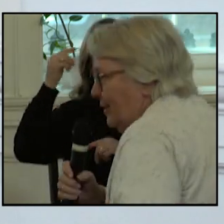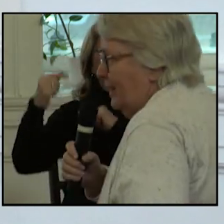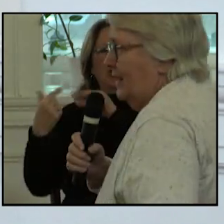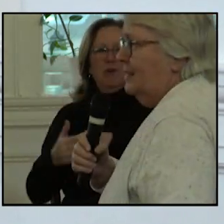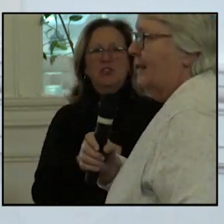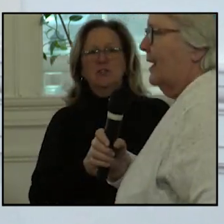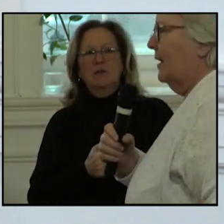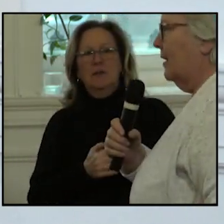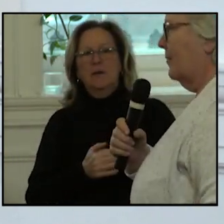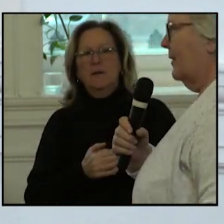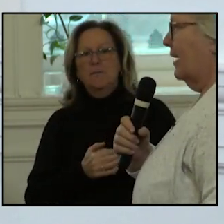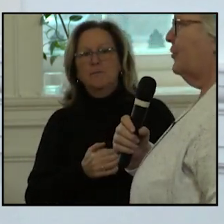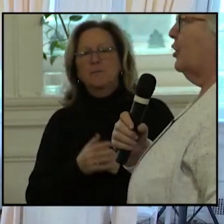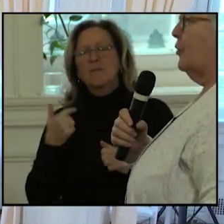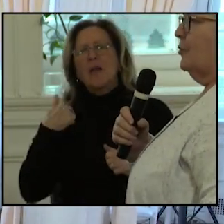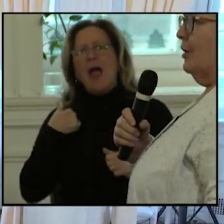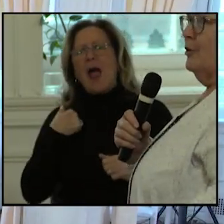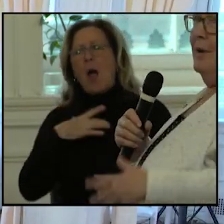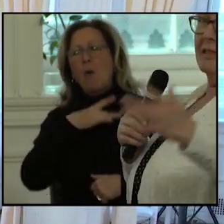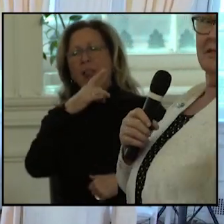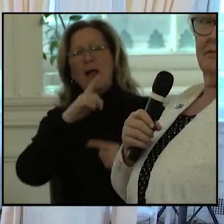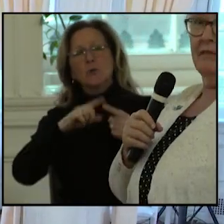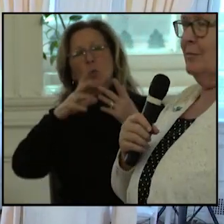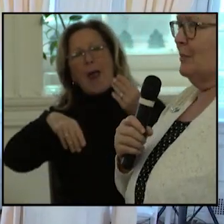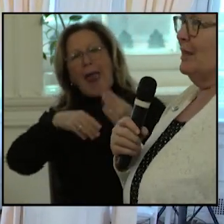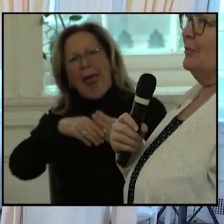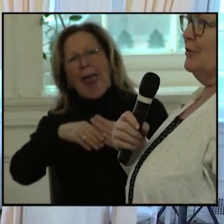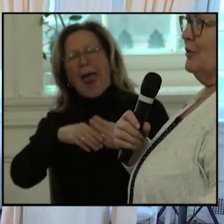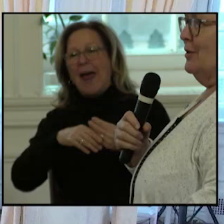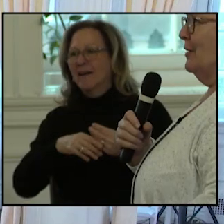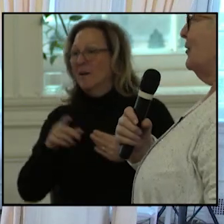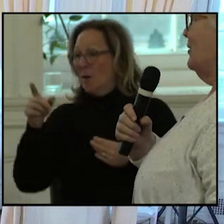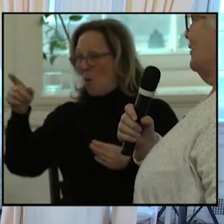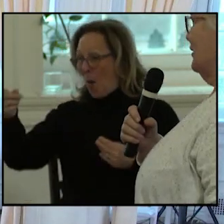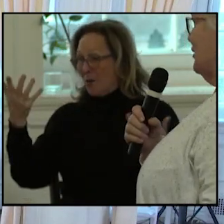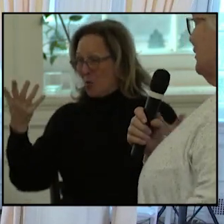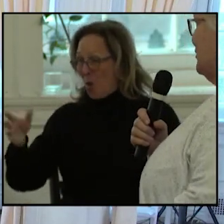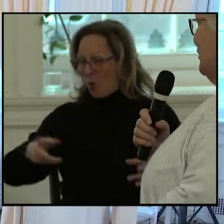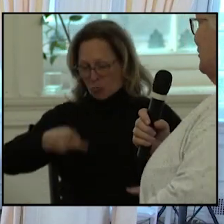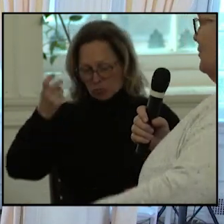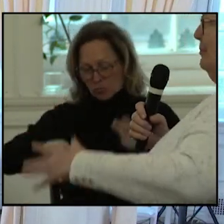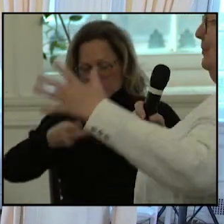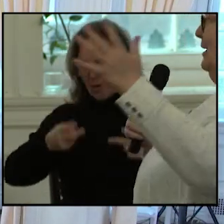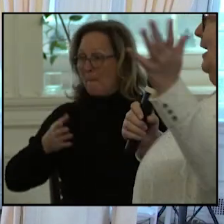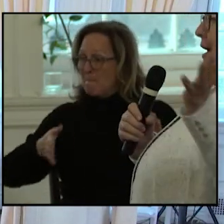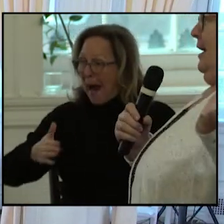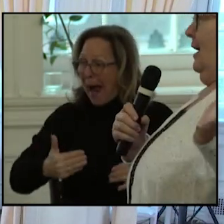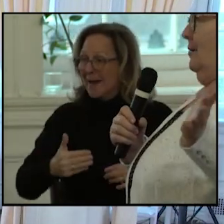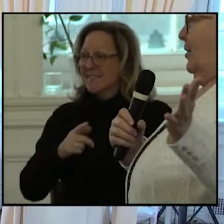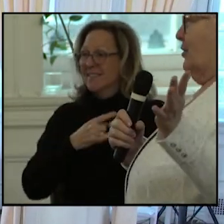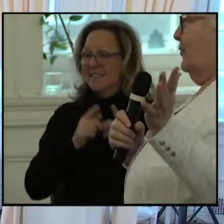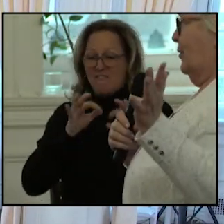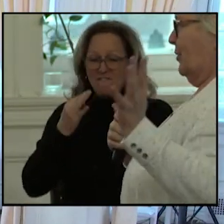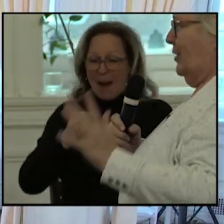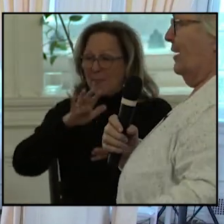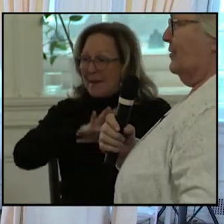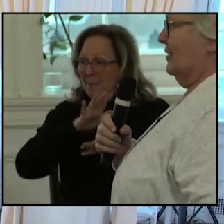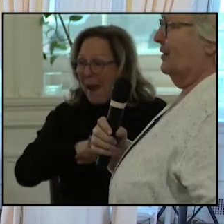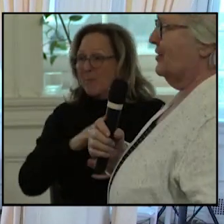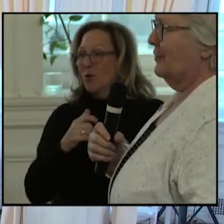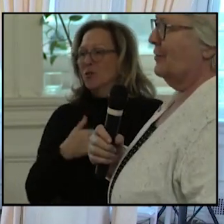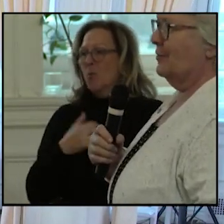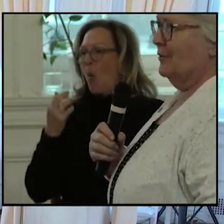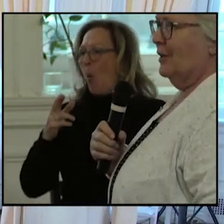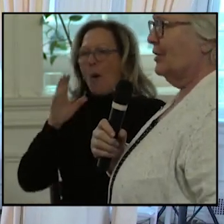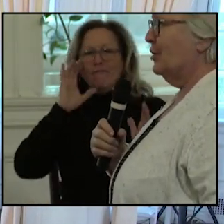I just want to add to that. After you go through all your boxes of family papers and whatever you have laying around your house, unmarked photographs